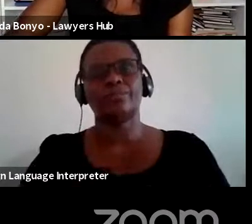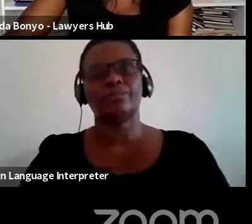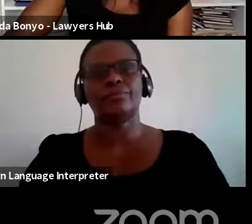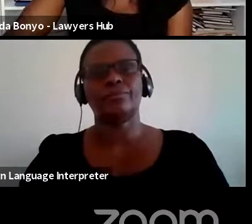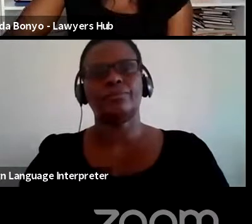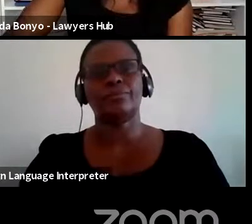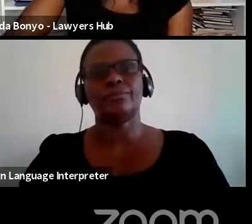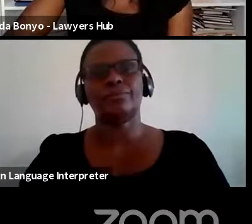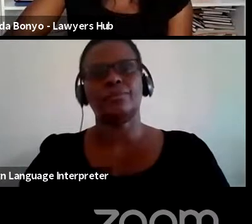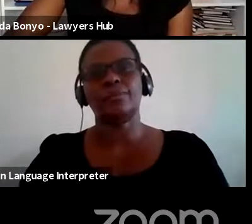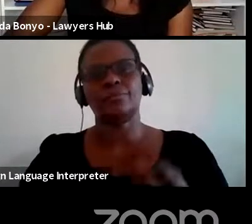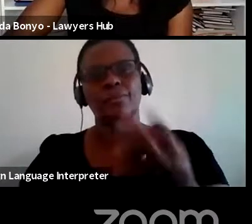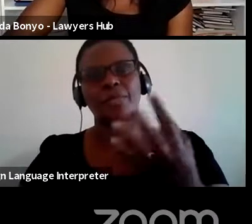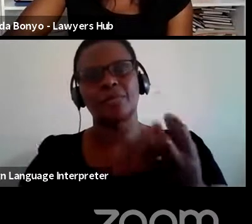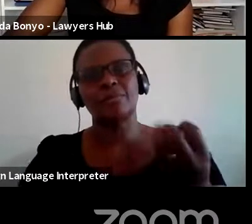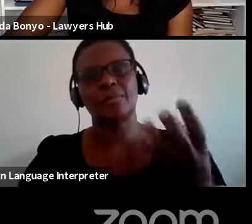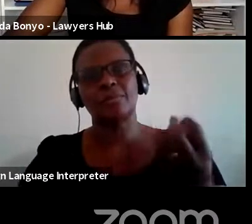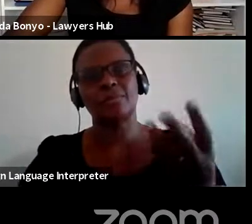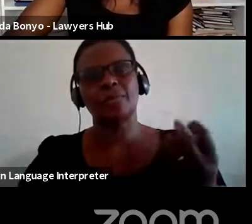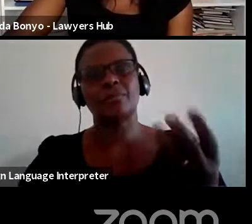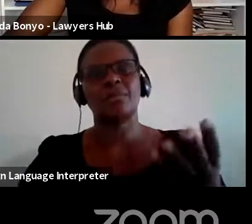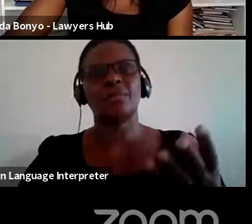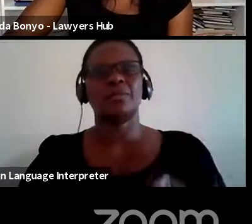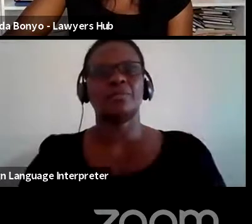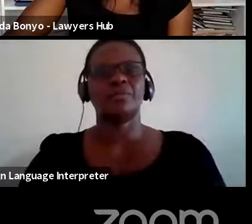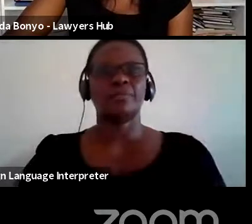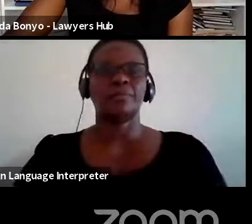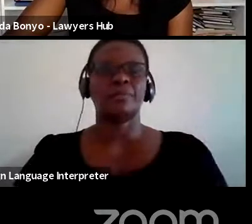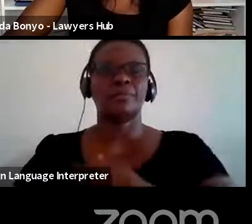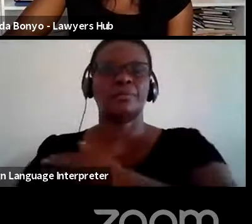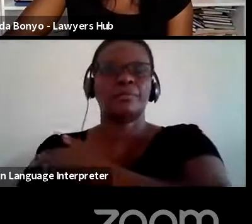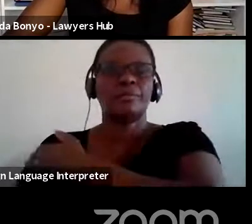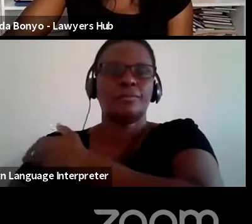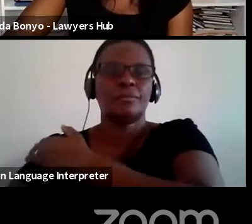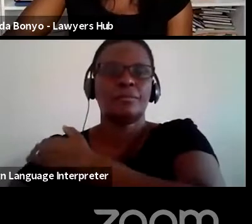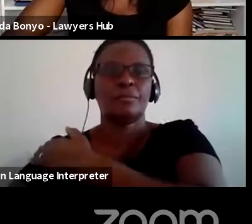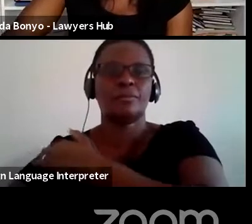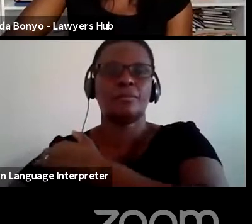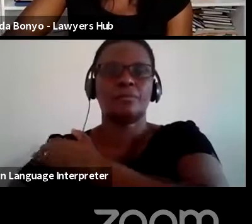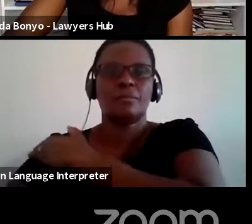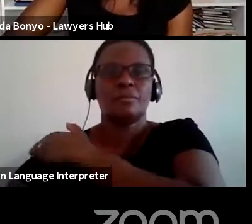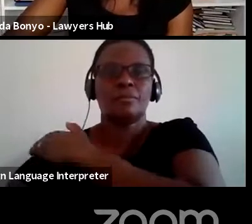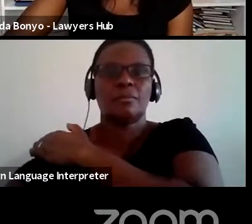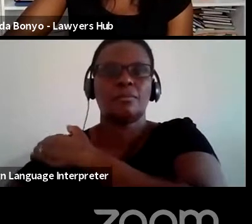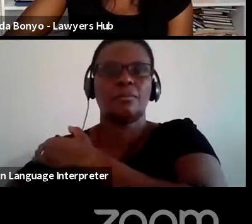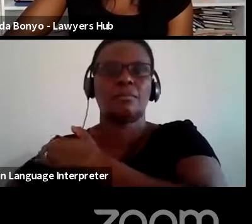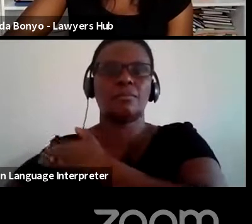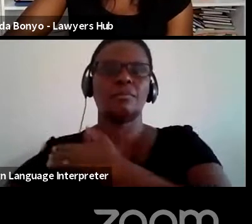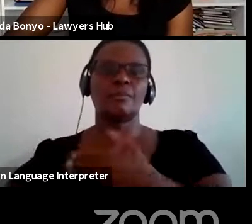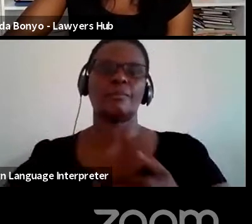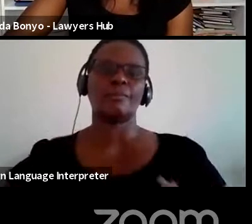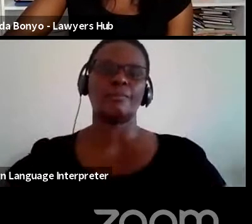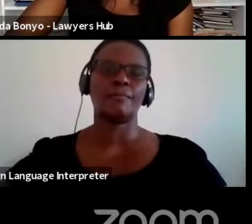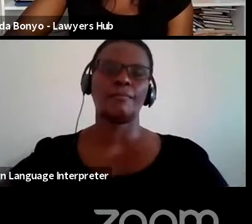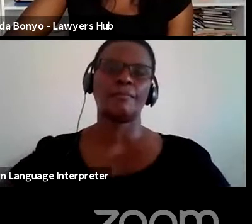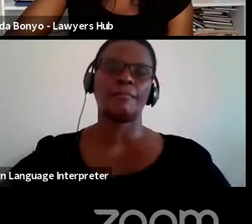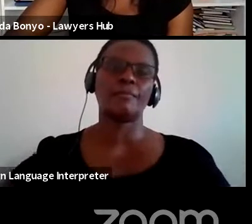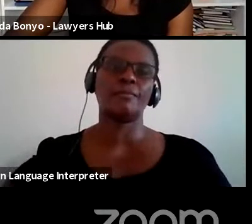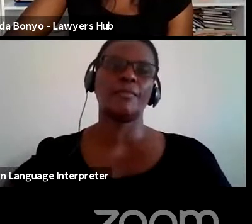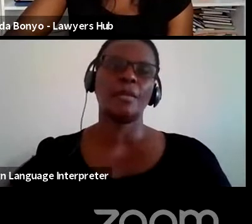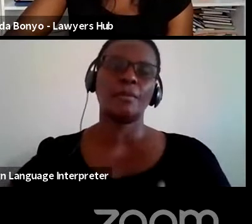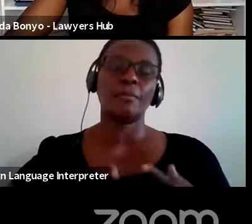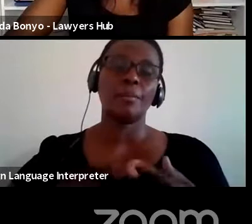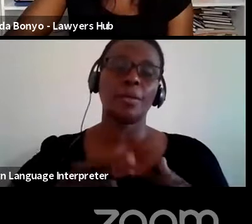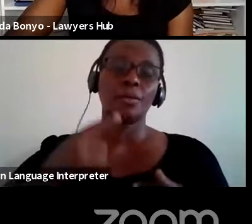did. Not so many of them actually fully implemented them. But we found that the Santa Clara principles were having a positive effect